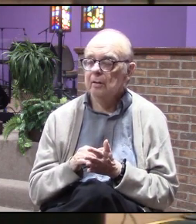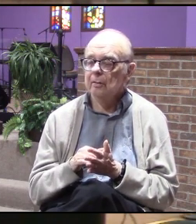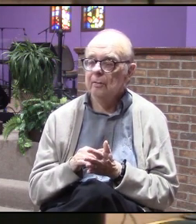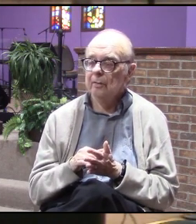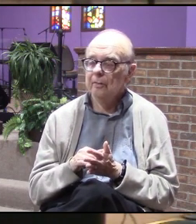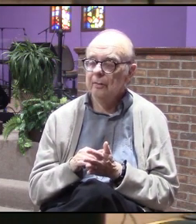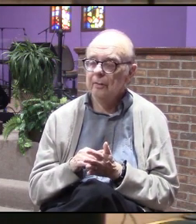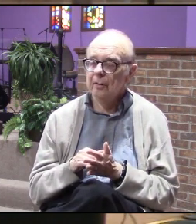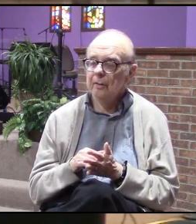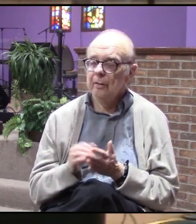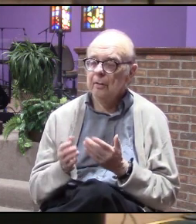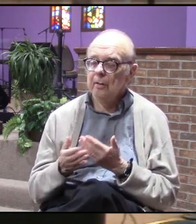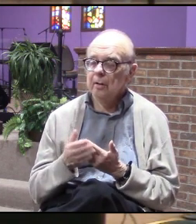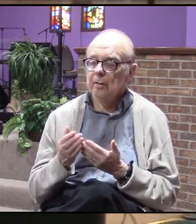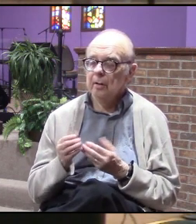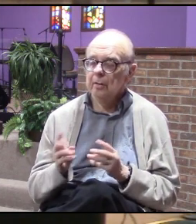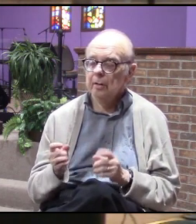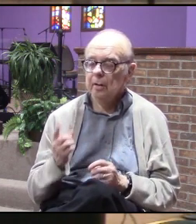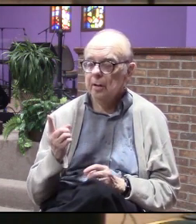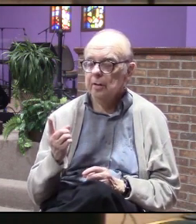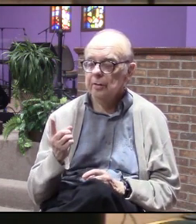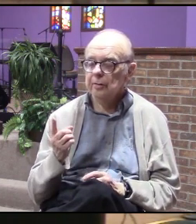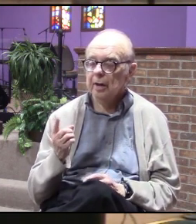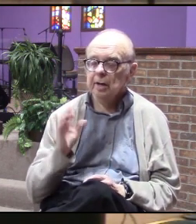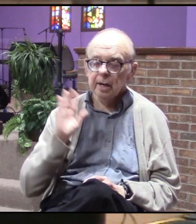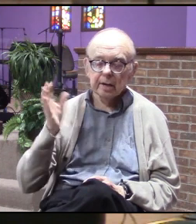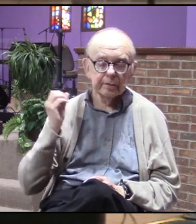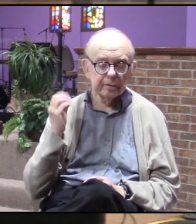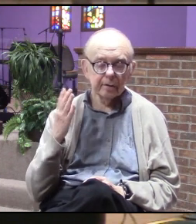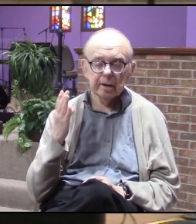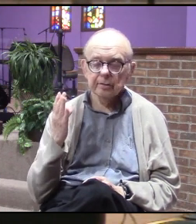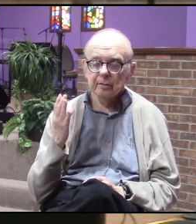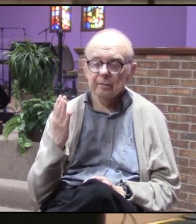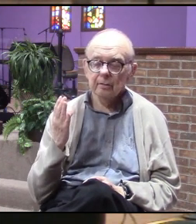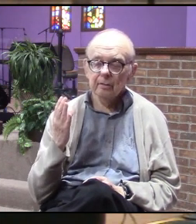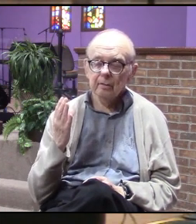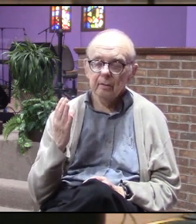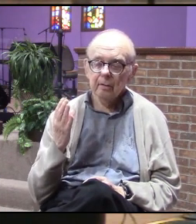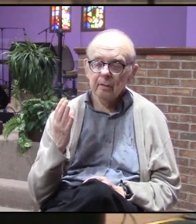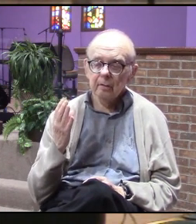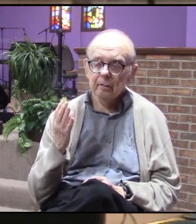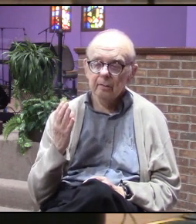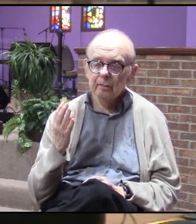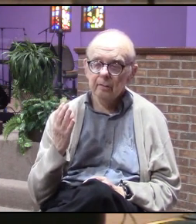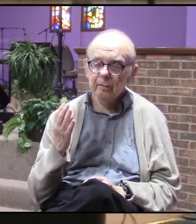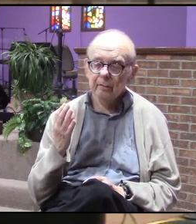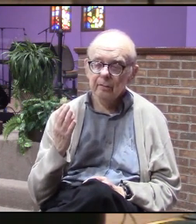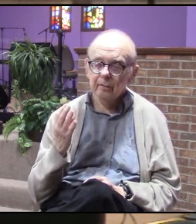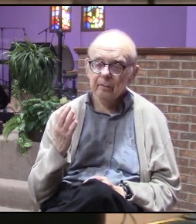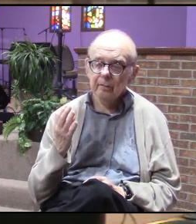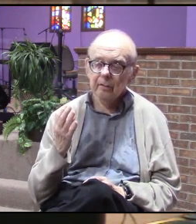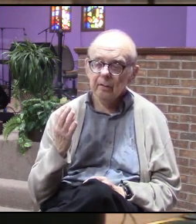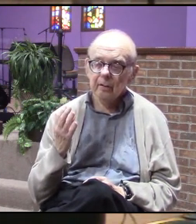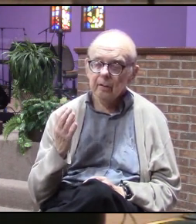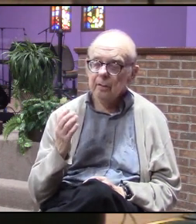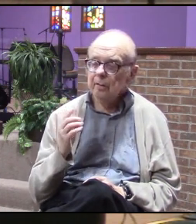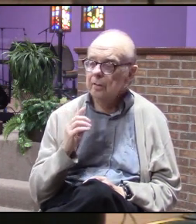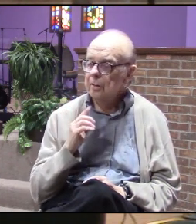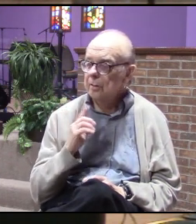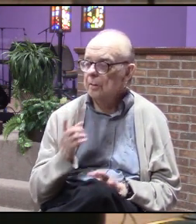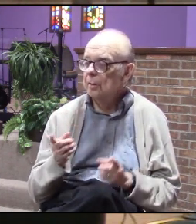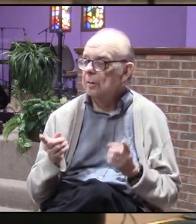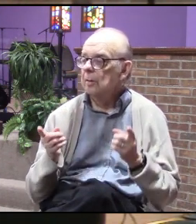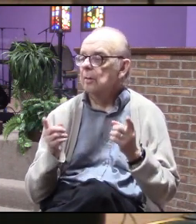And the easy way to recognize God's grace is